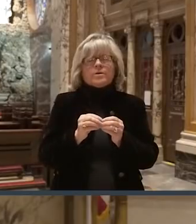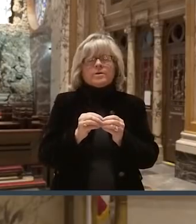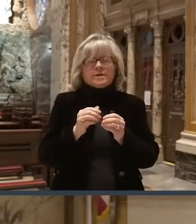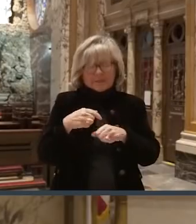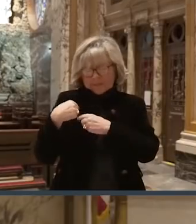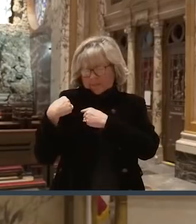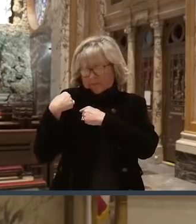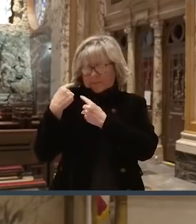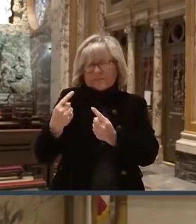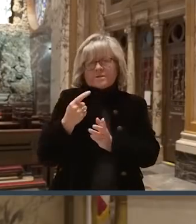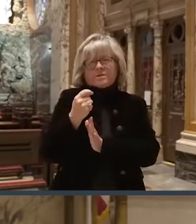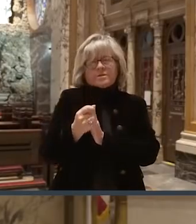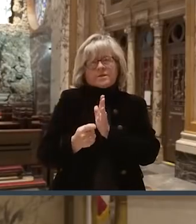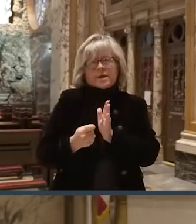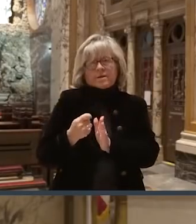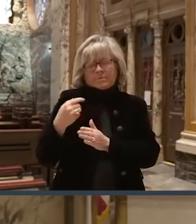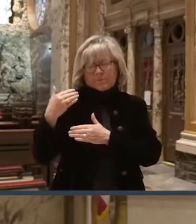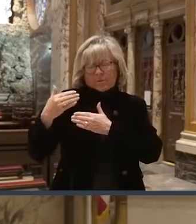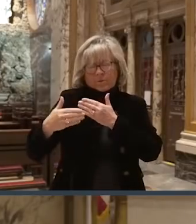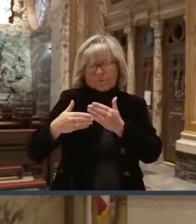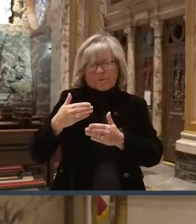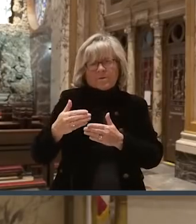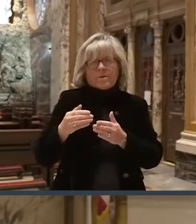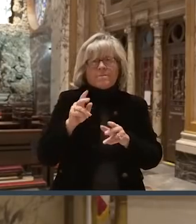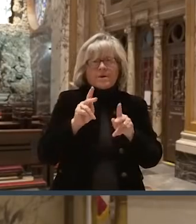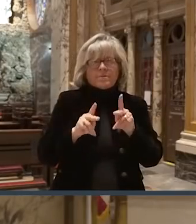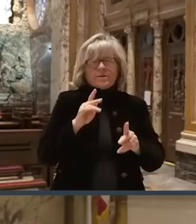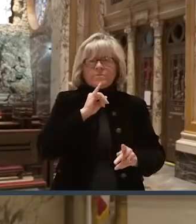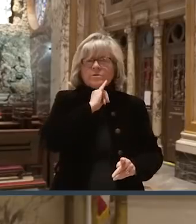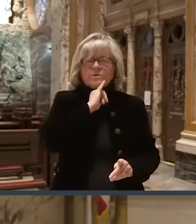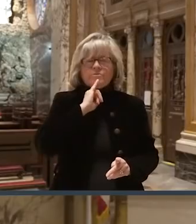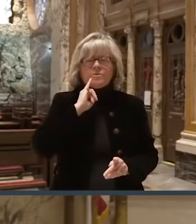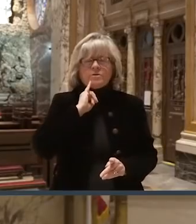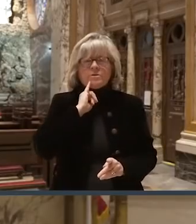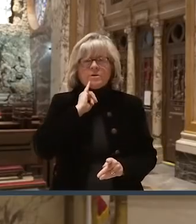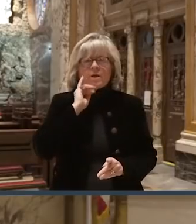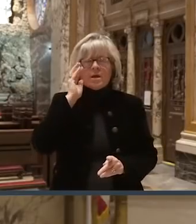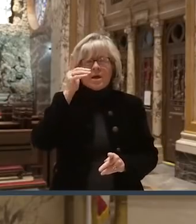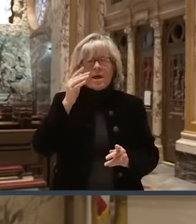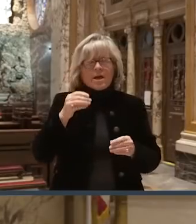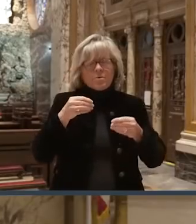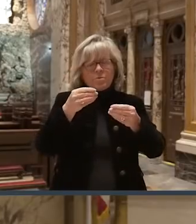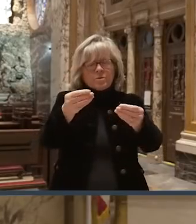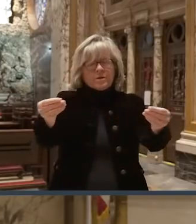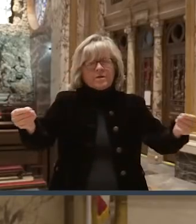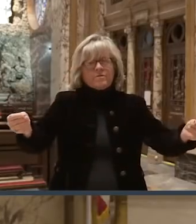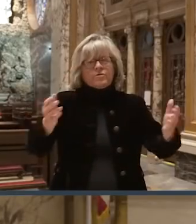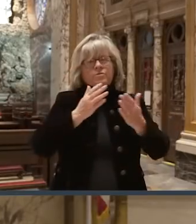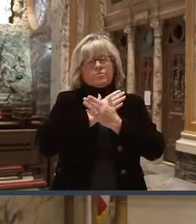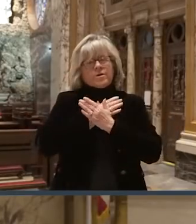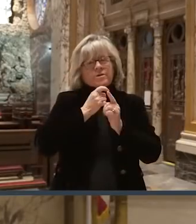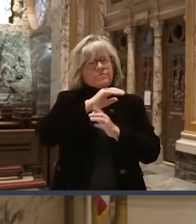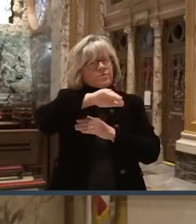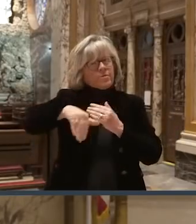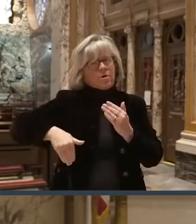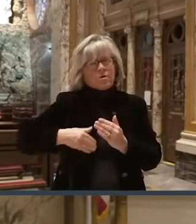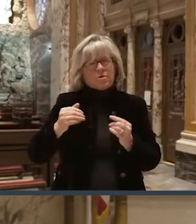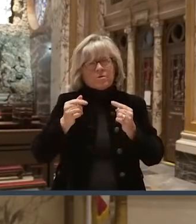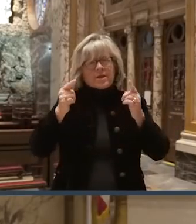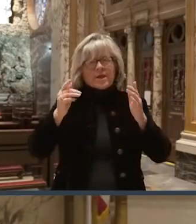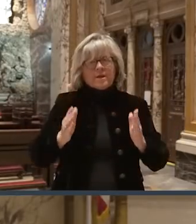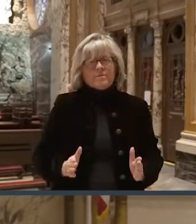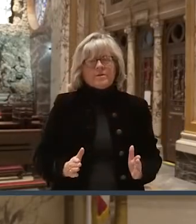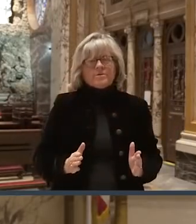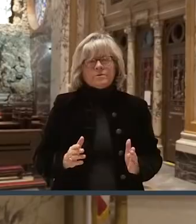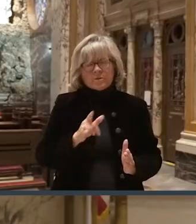the time I first appointed judges over my people Israel. I will give you rest from all your enemies. The